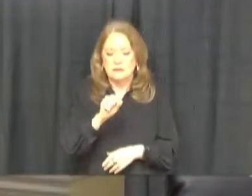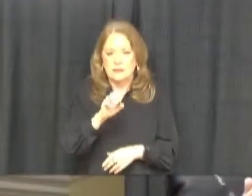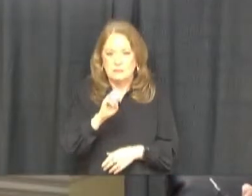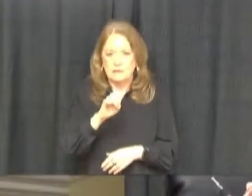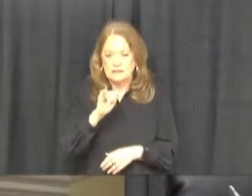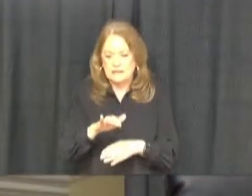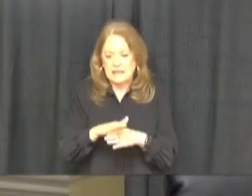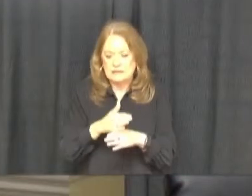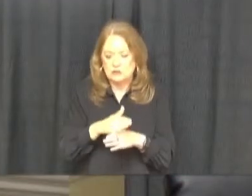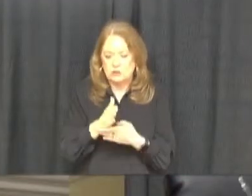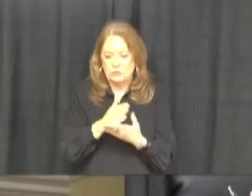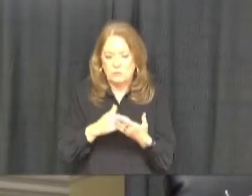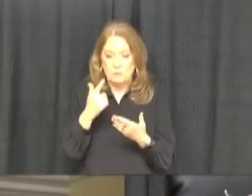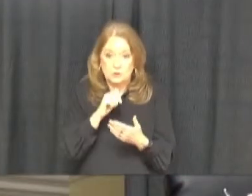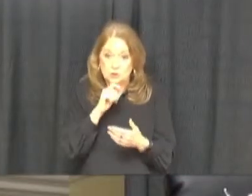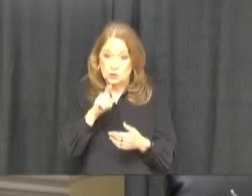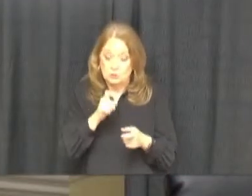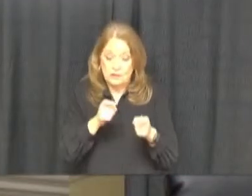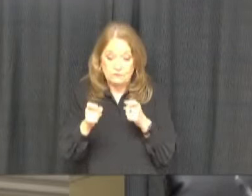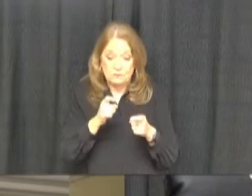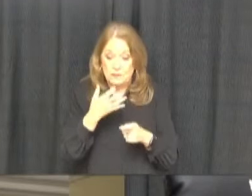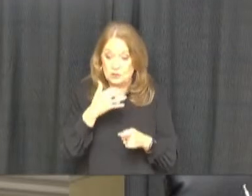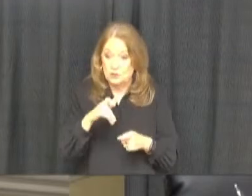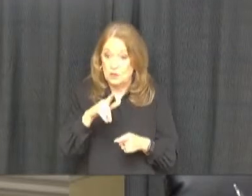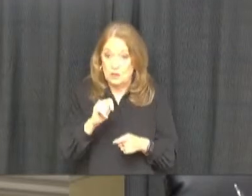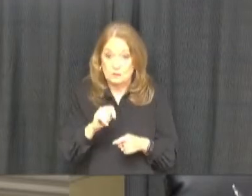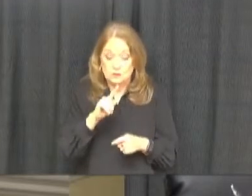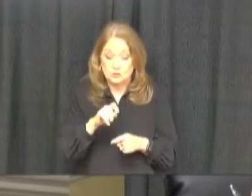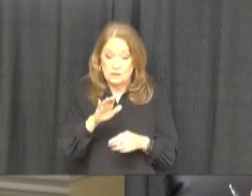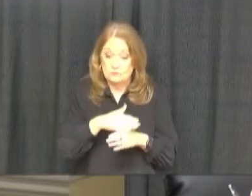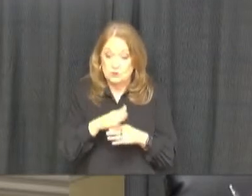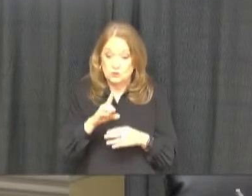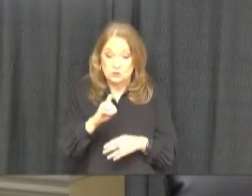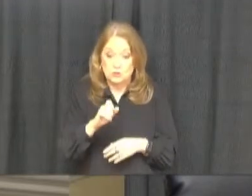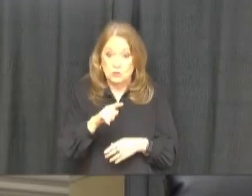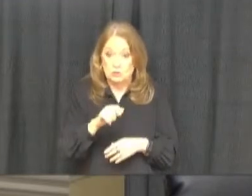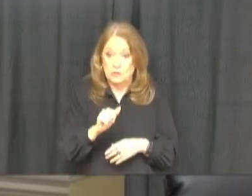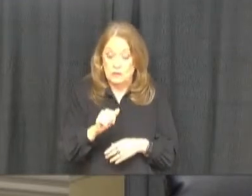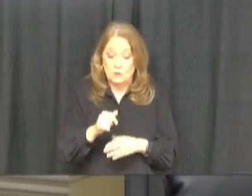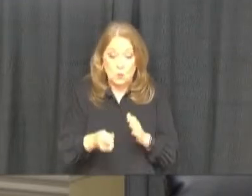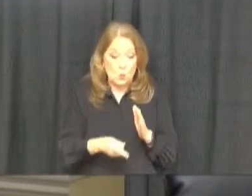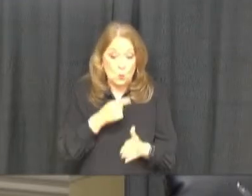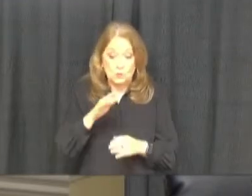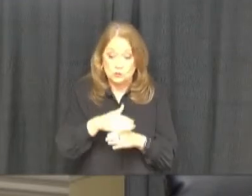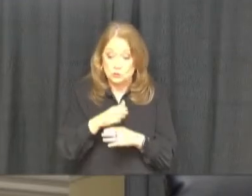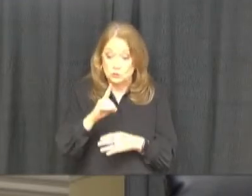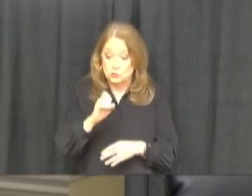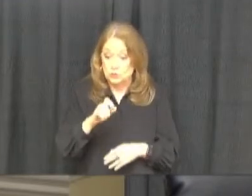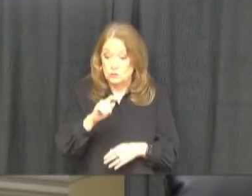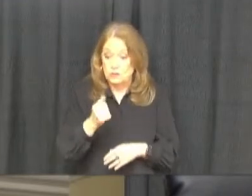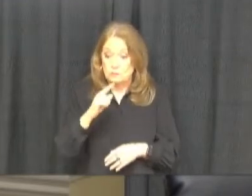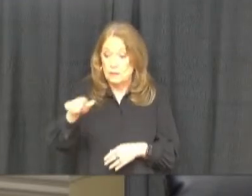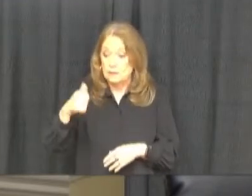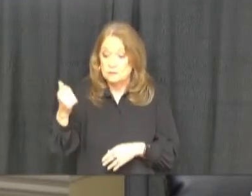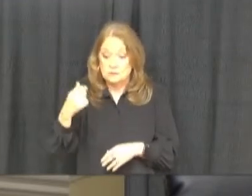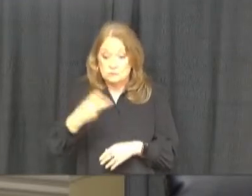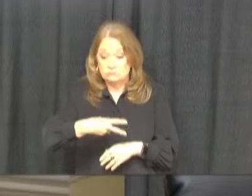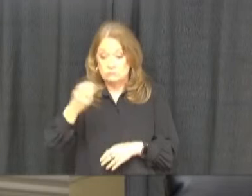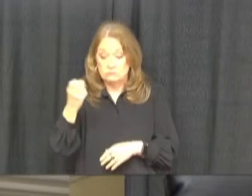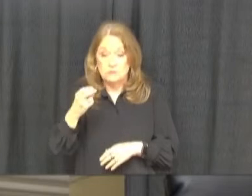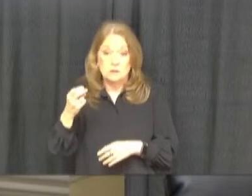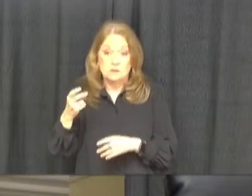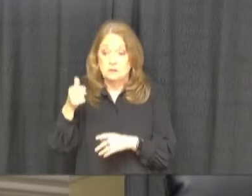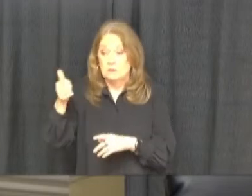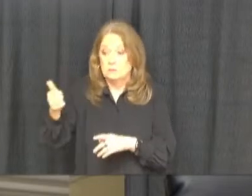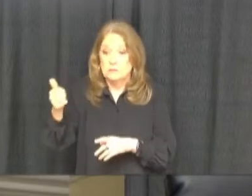part, because you don't have to manage the hot list, all you have to do is share your data. Once you share your data, anybody can use their hot list and do it themselves.